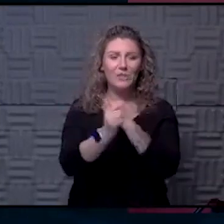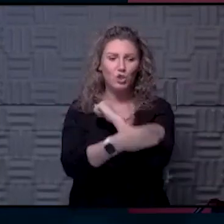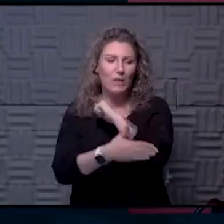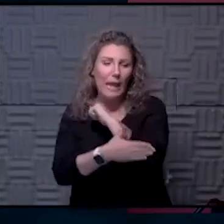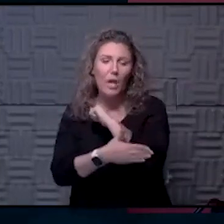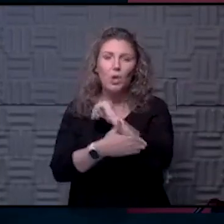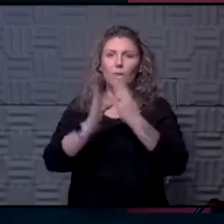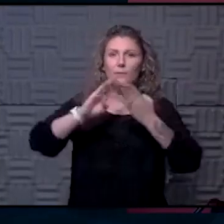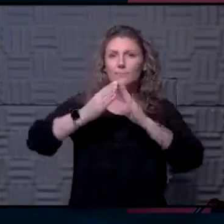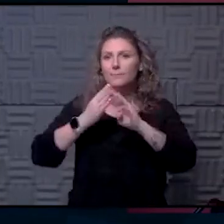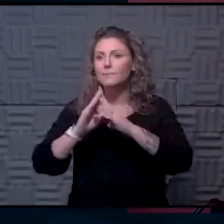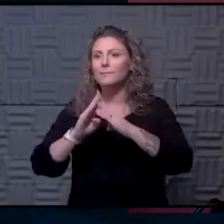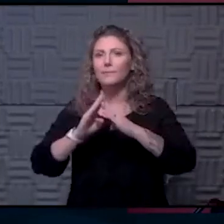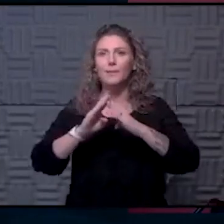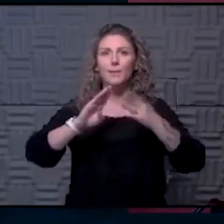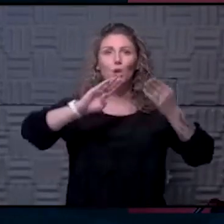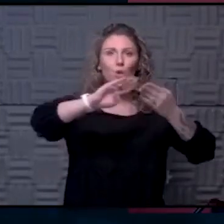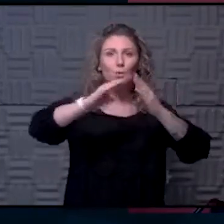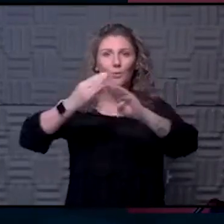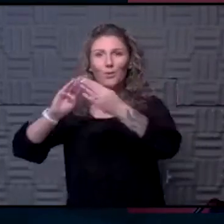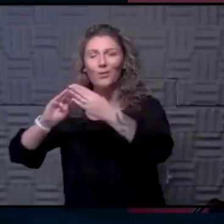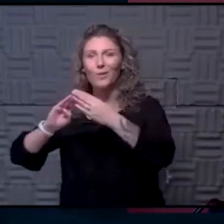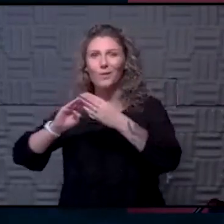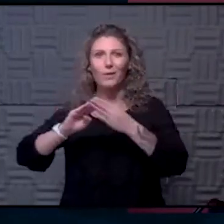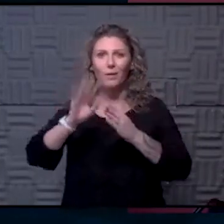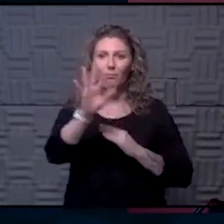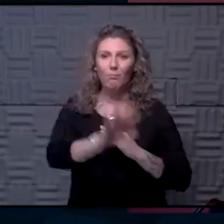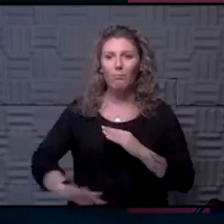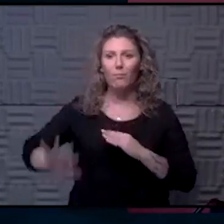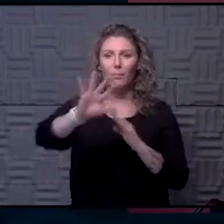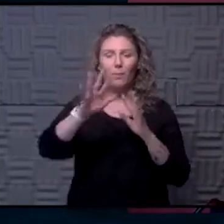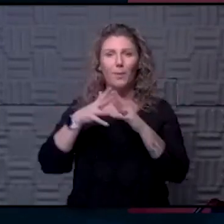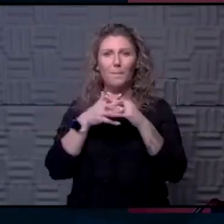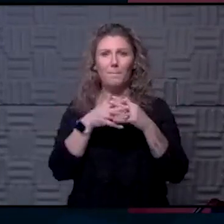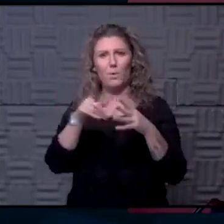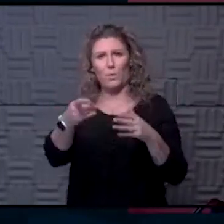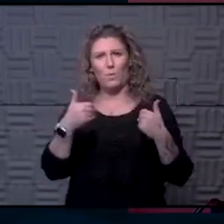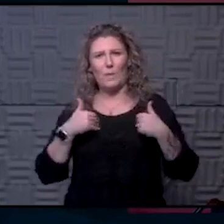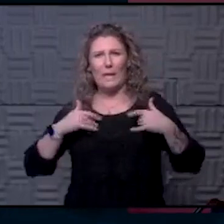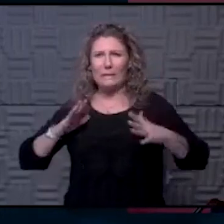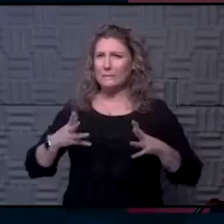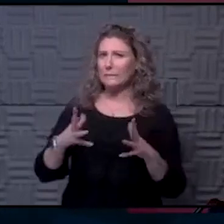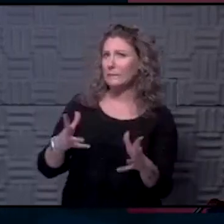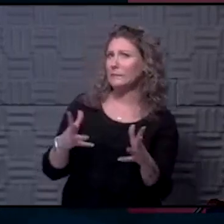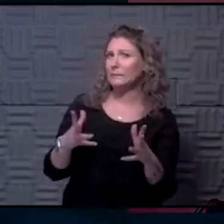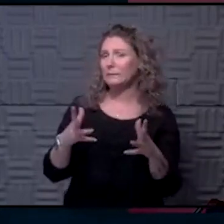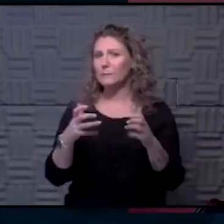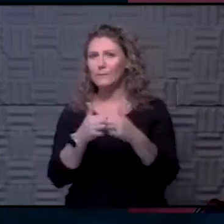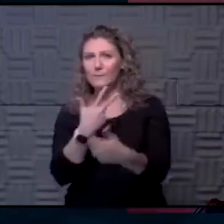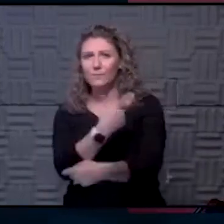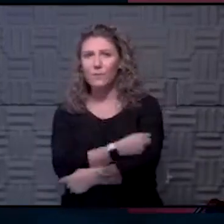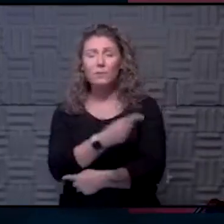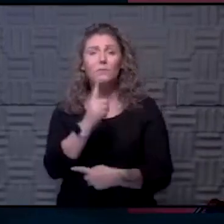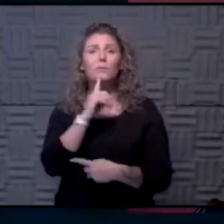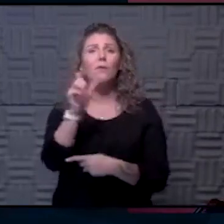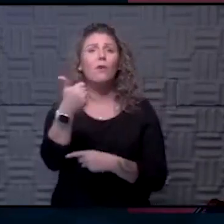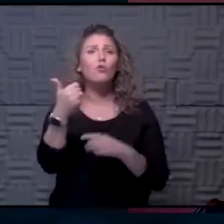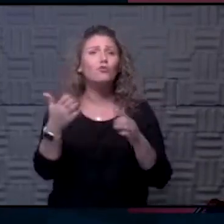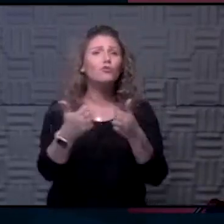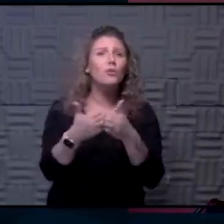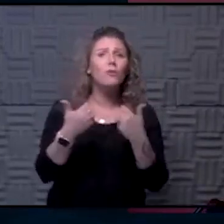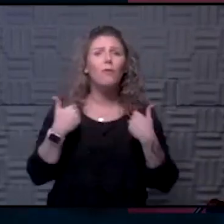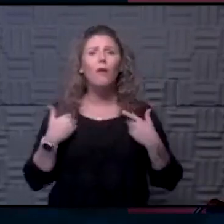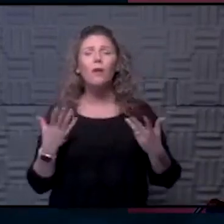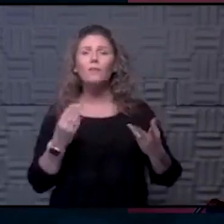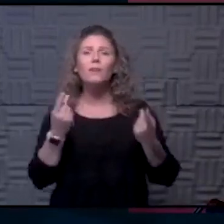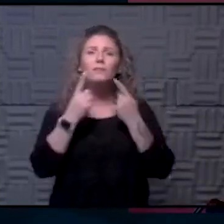city, community in America, you have some vaccine hesitancy. What other challenges are you having, and what is the